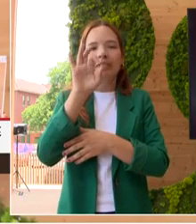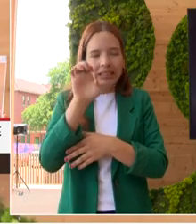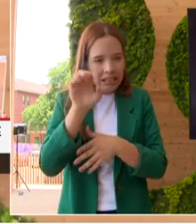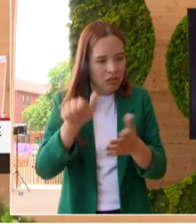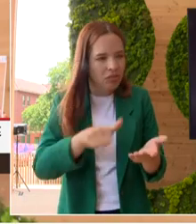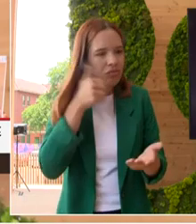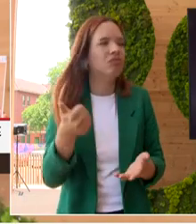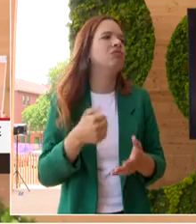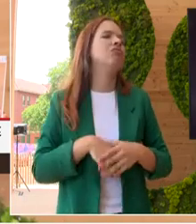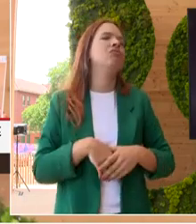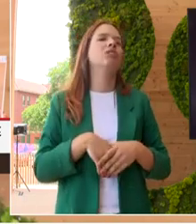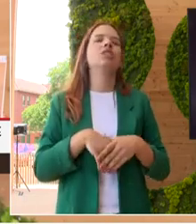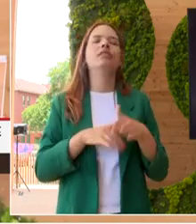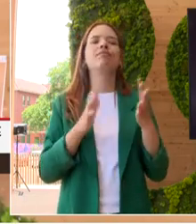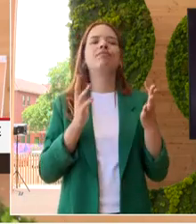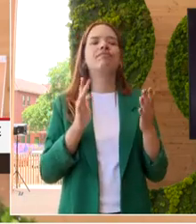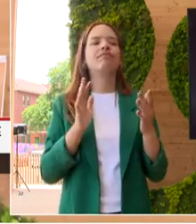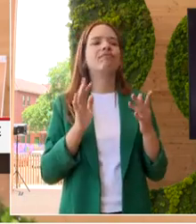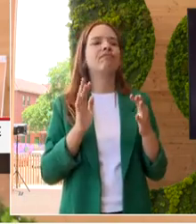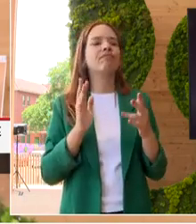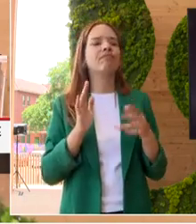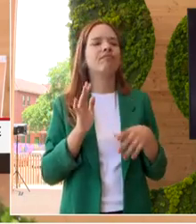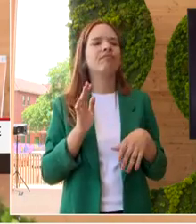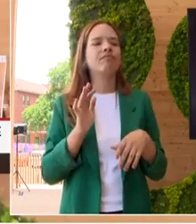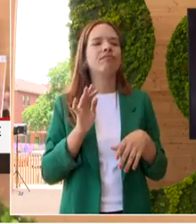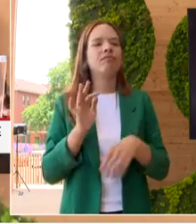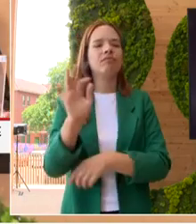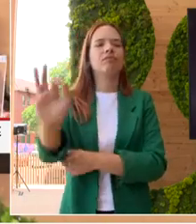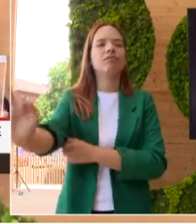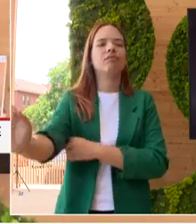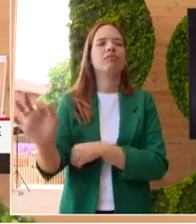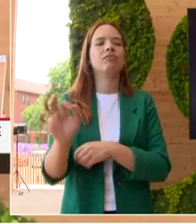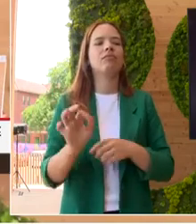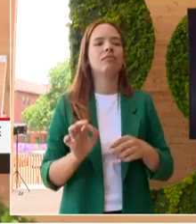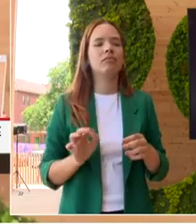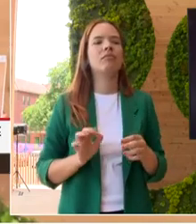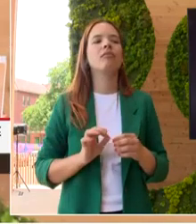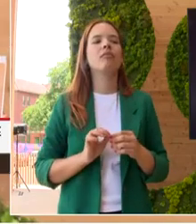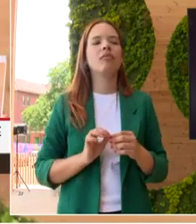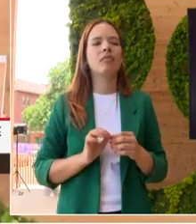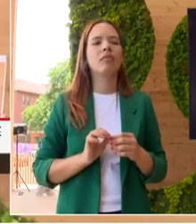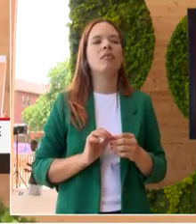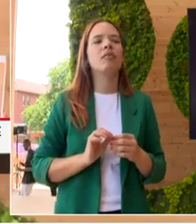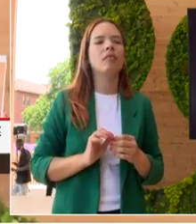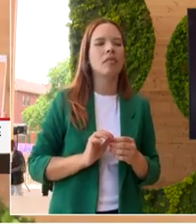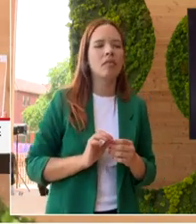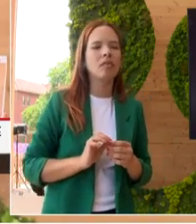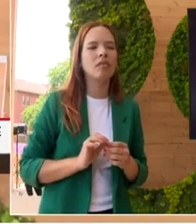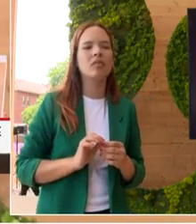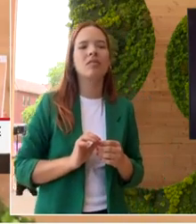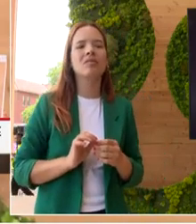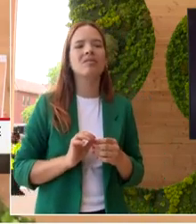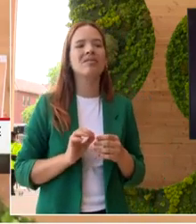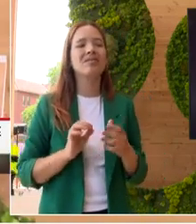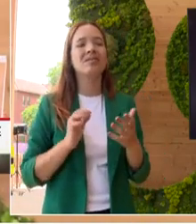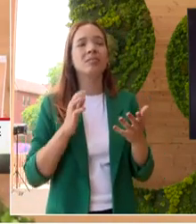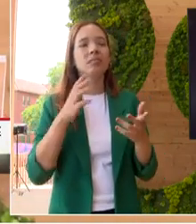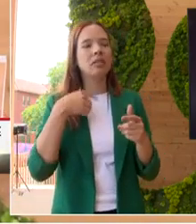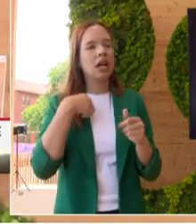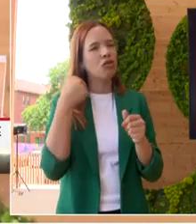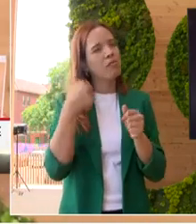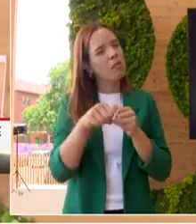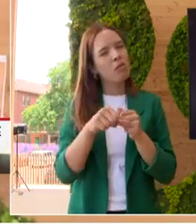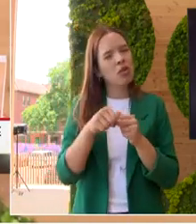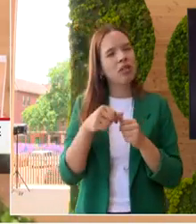and we're not finished. Amanda Stevens opened up a grocery store sometime last year, I believe. Where's Amanda?